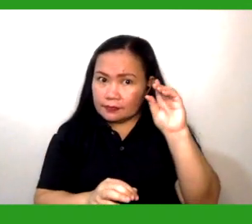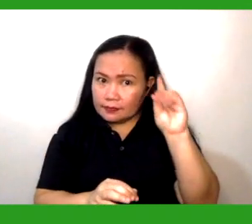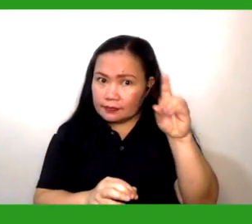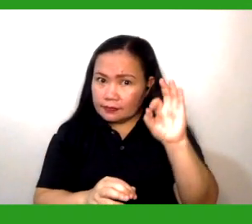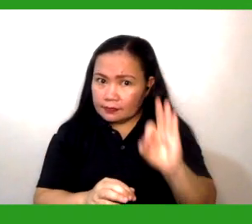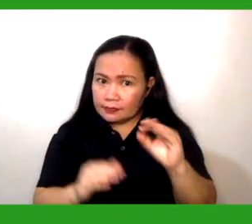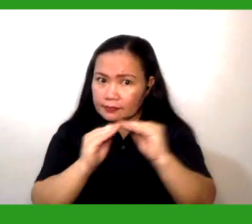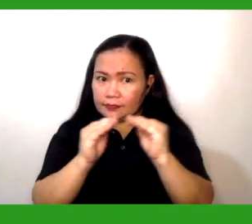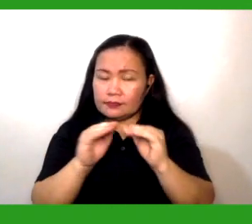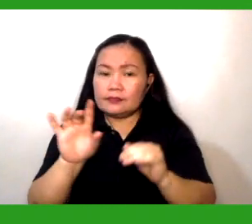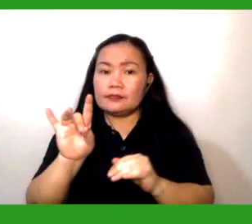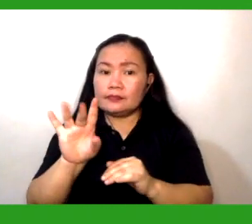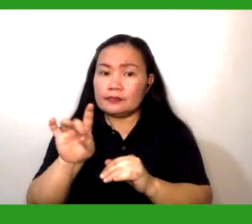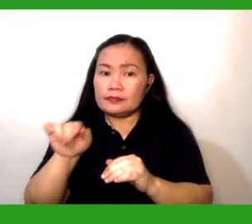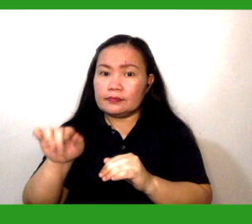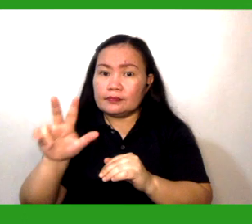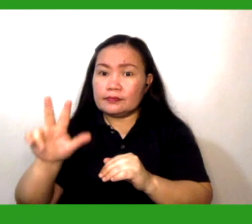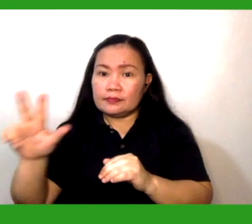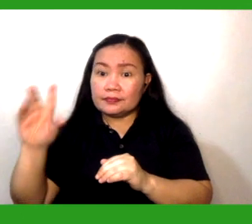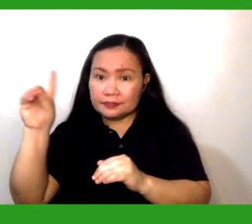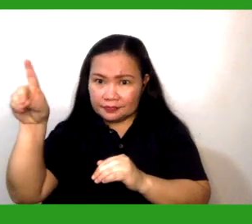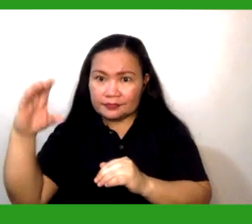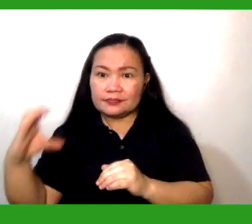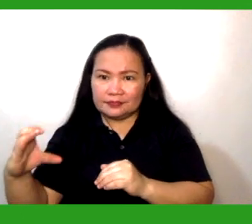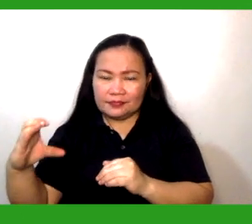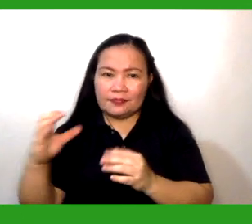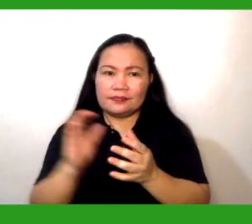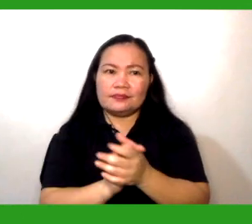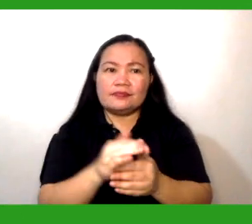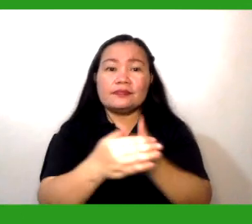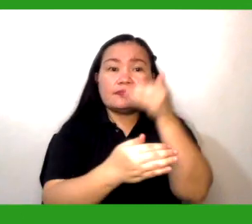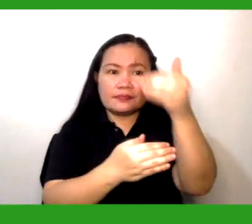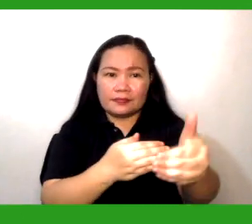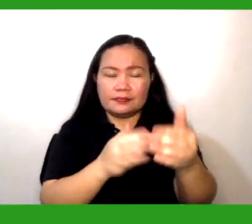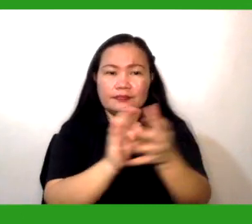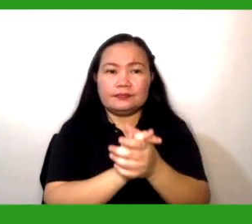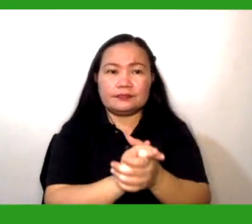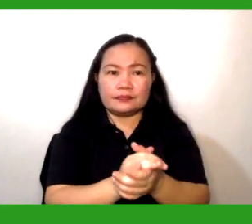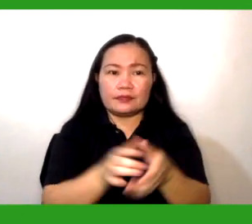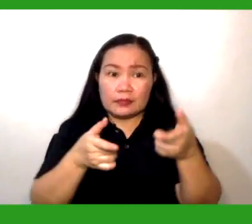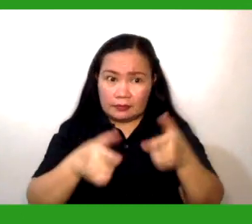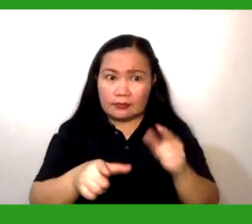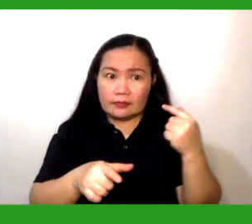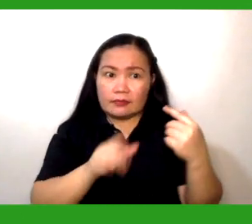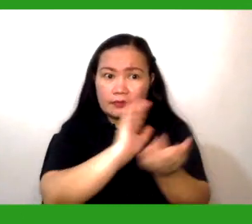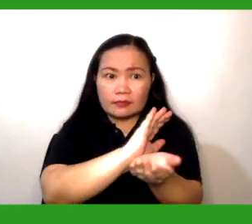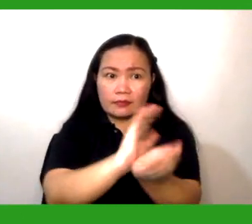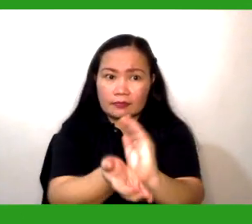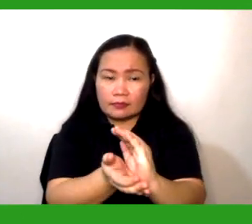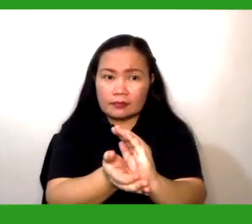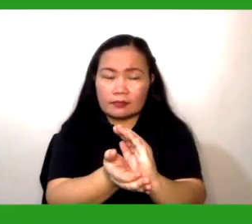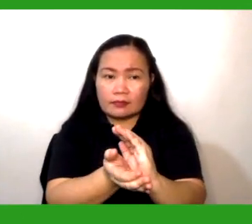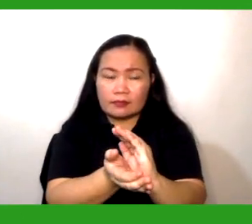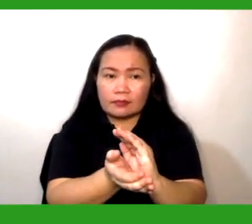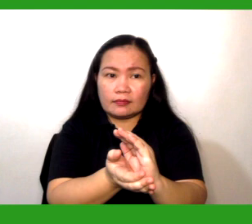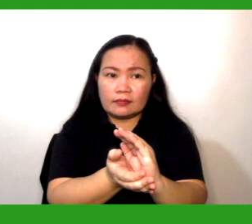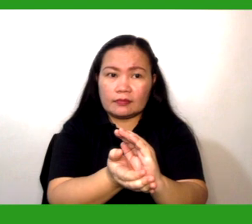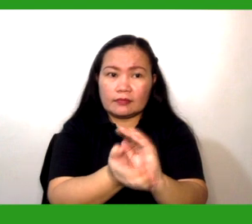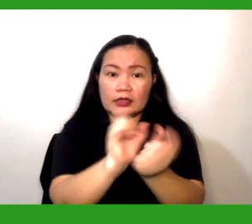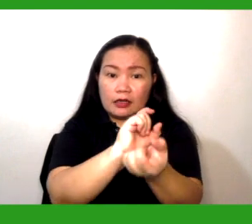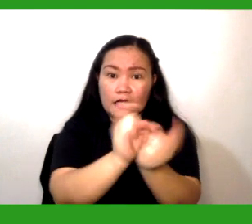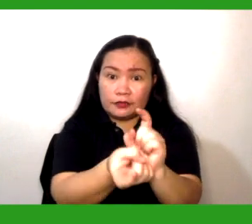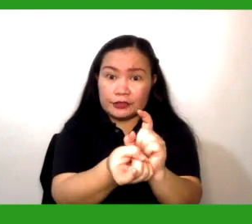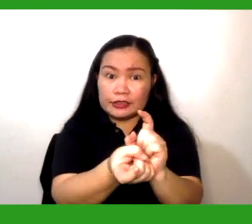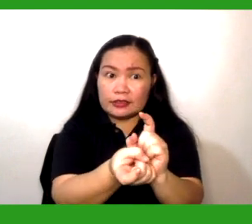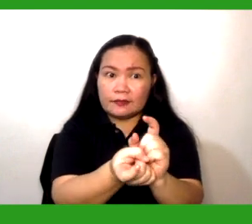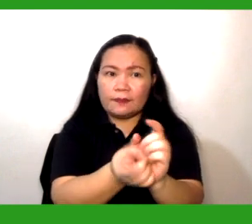to 18.33 degrees Celsius. Next, let us now convert degree